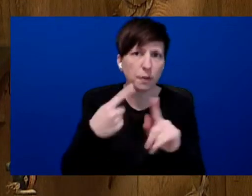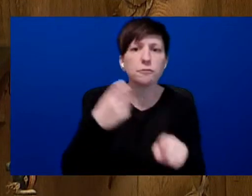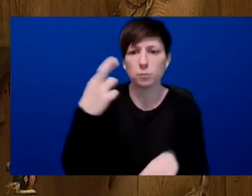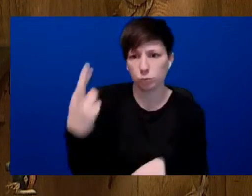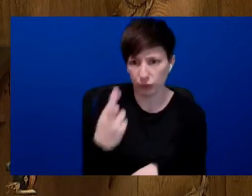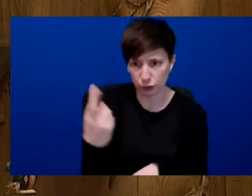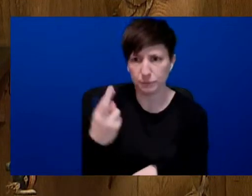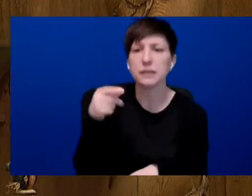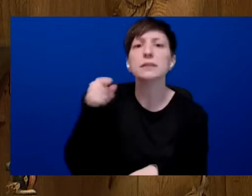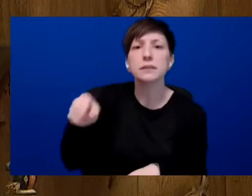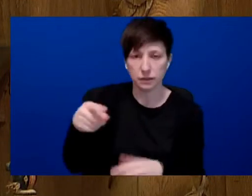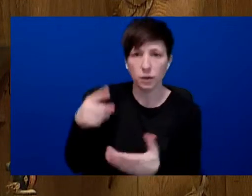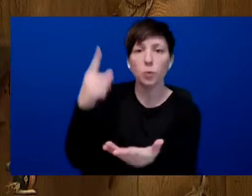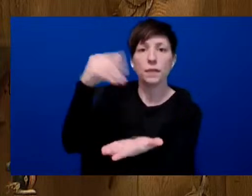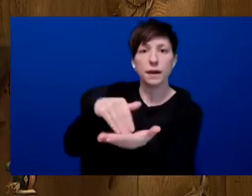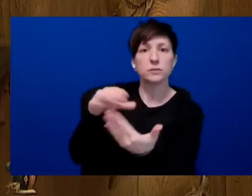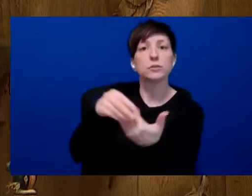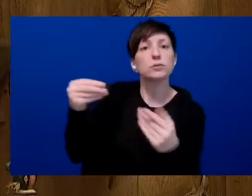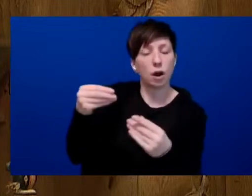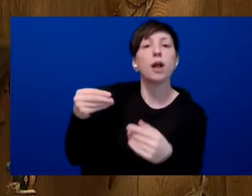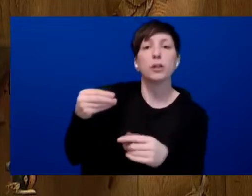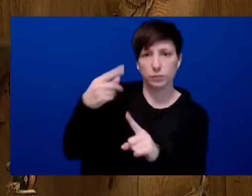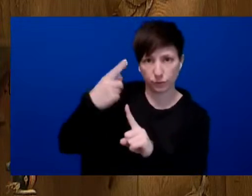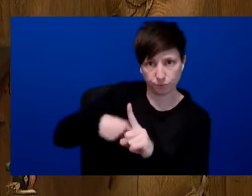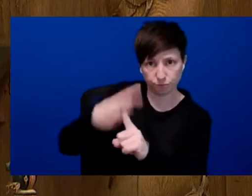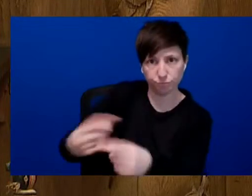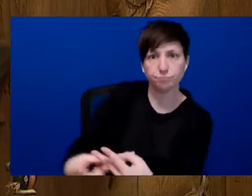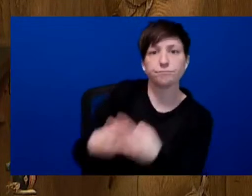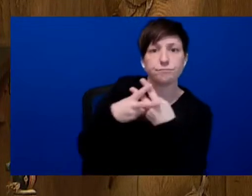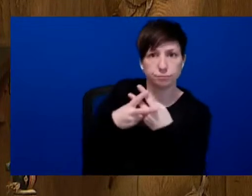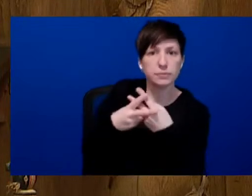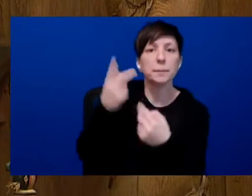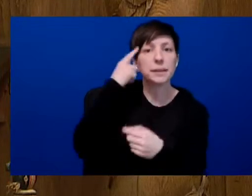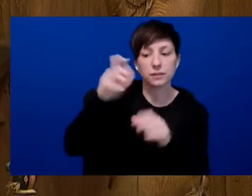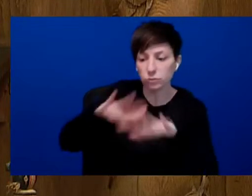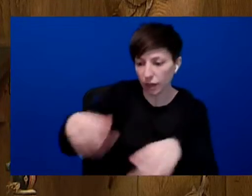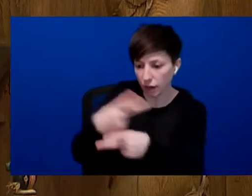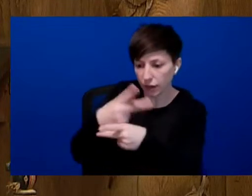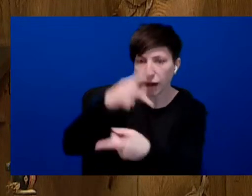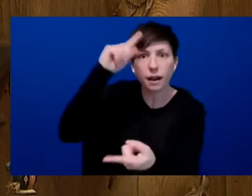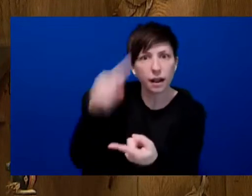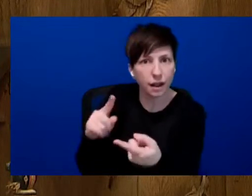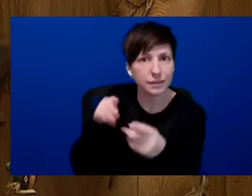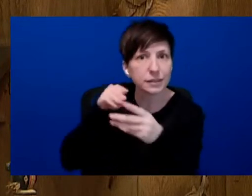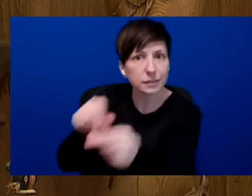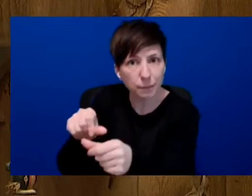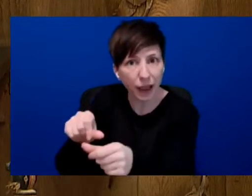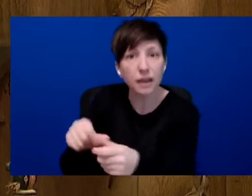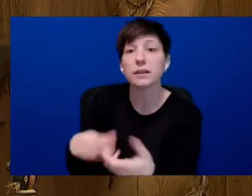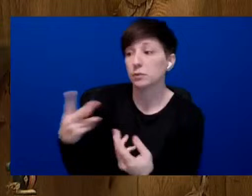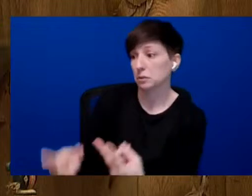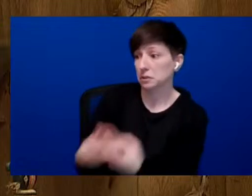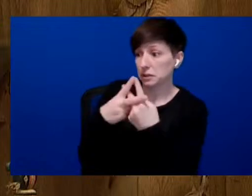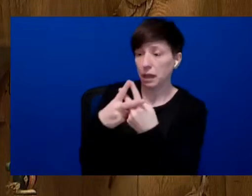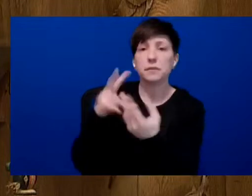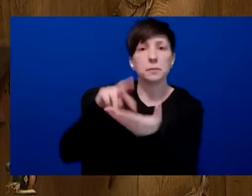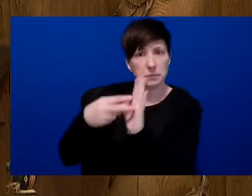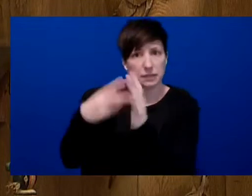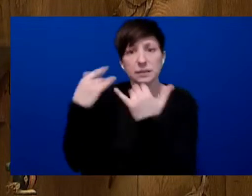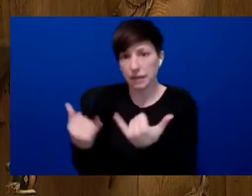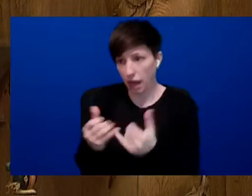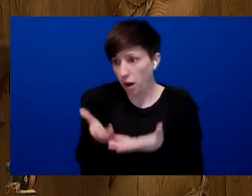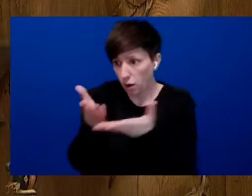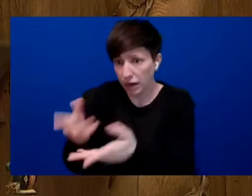fee reduction, she's saving $1,000 a month and has been able to return to work as an engineer.